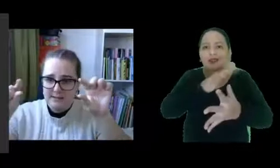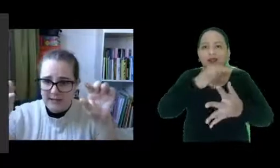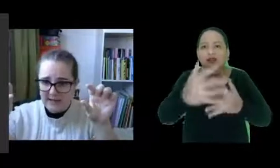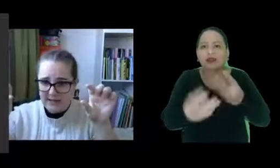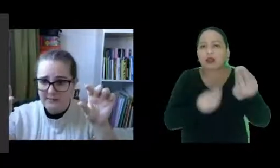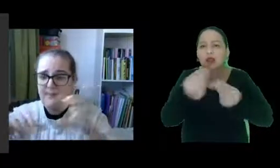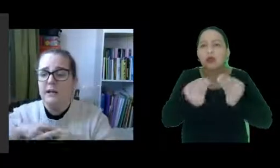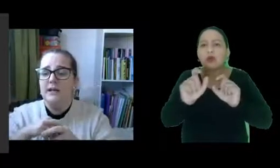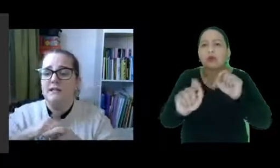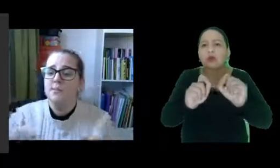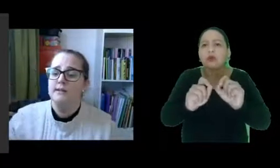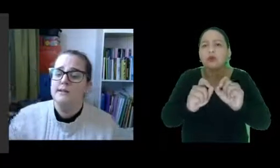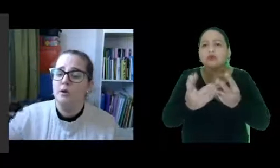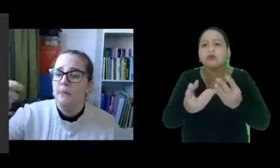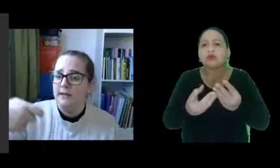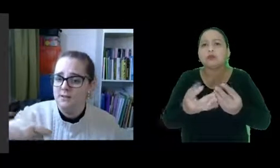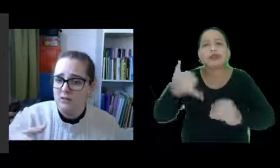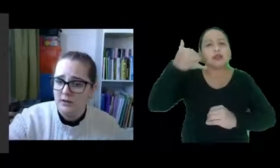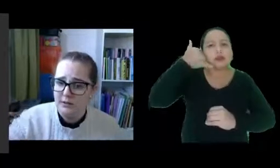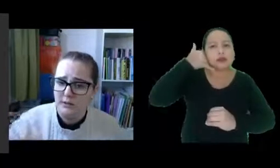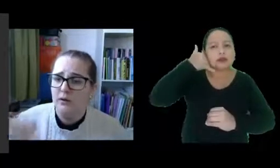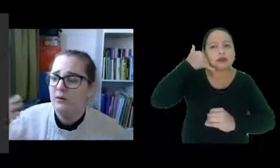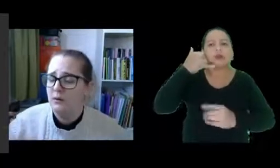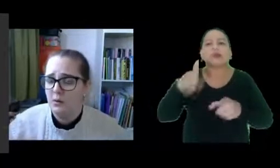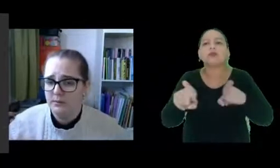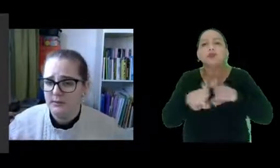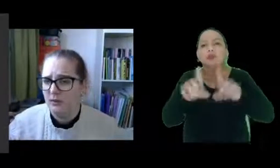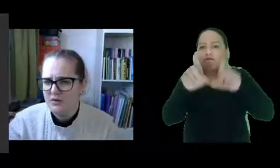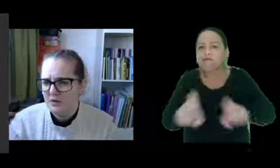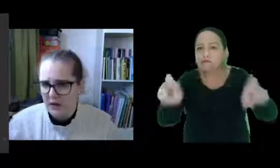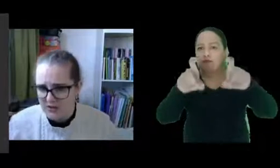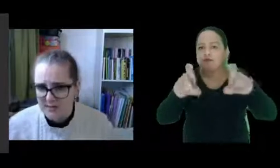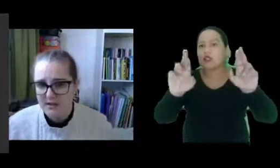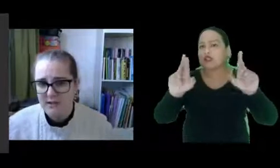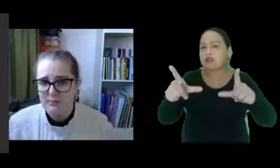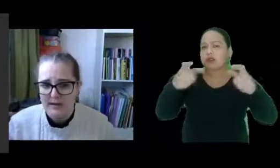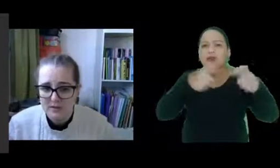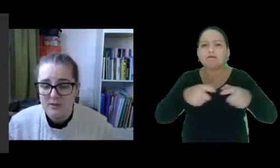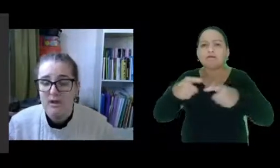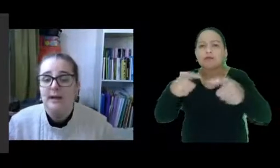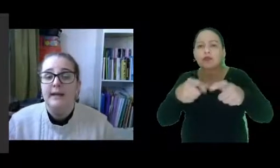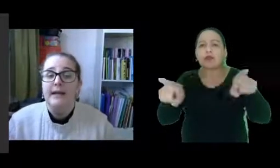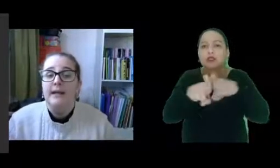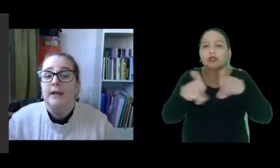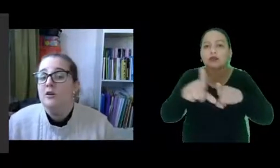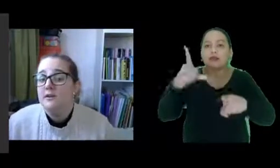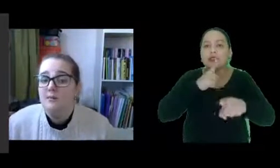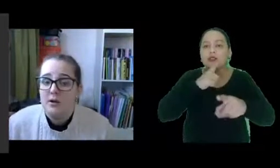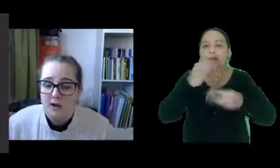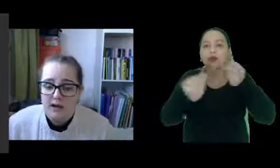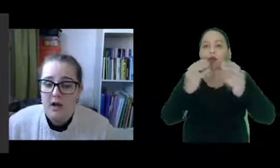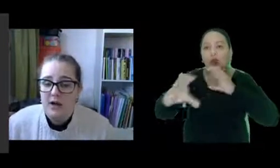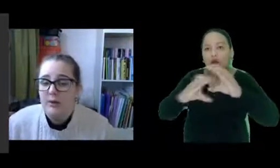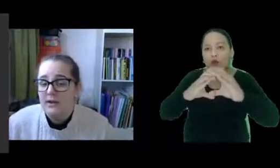are called Braille lines, that they can be attached to the phone on the computer in different places. And we have